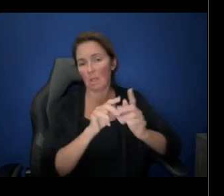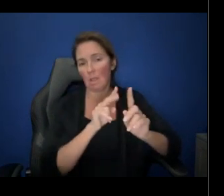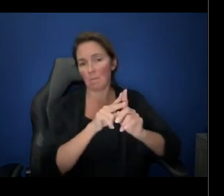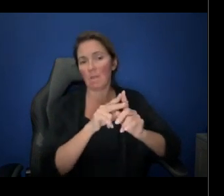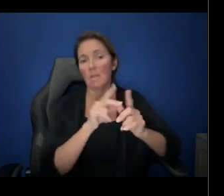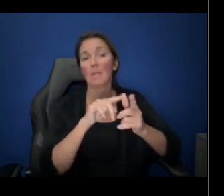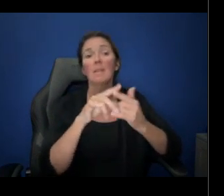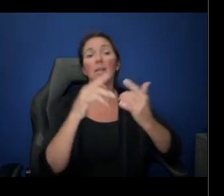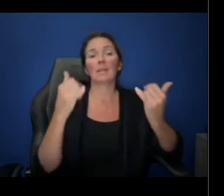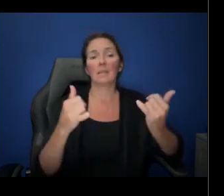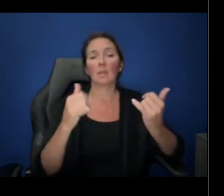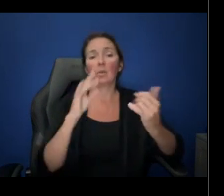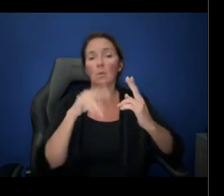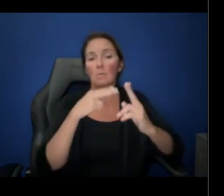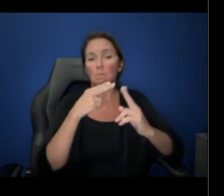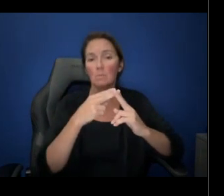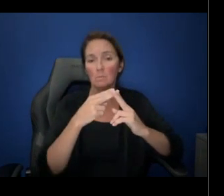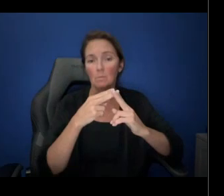brings us to top